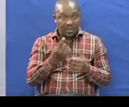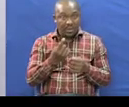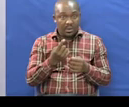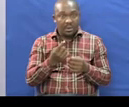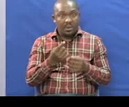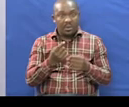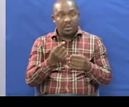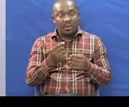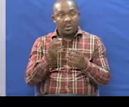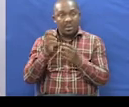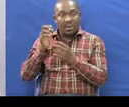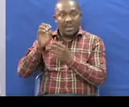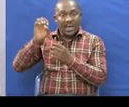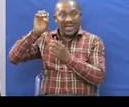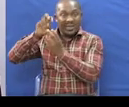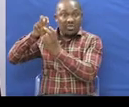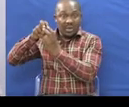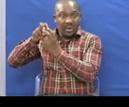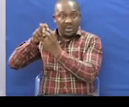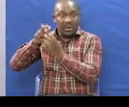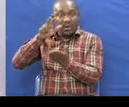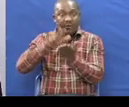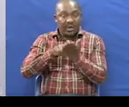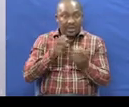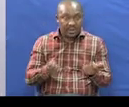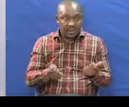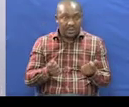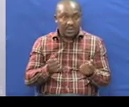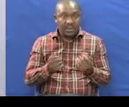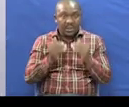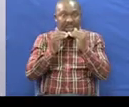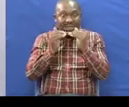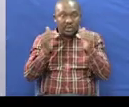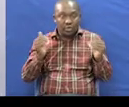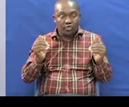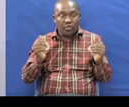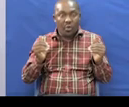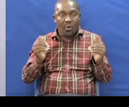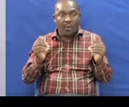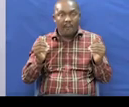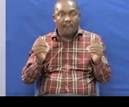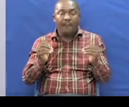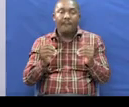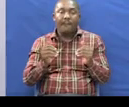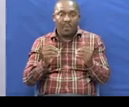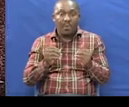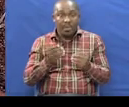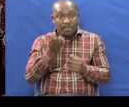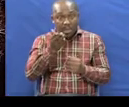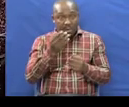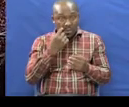zinc in its neutral, when it is neutral element, you can see